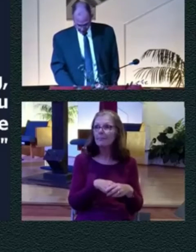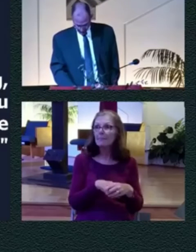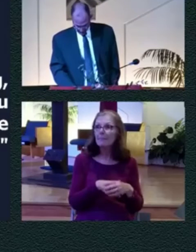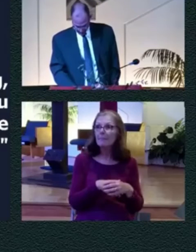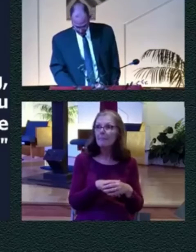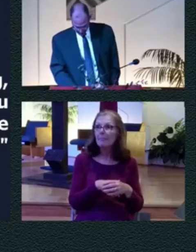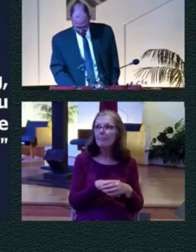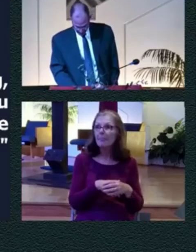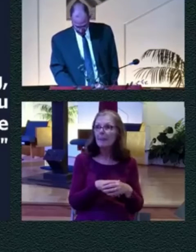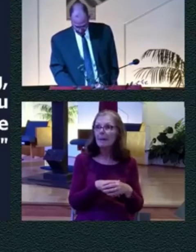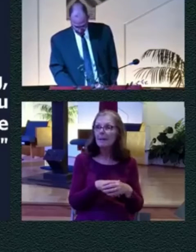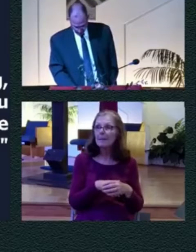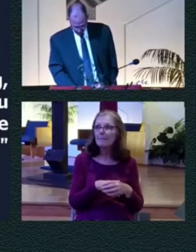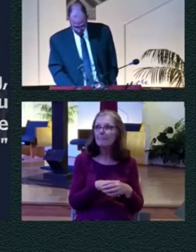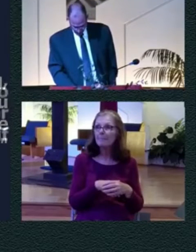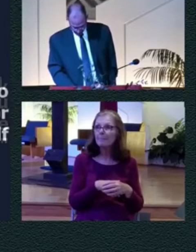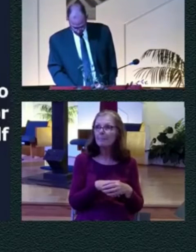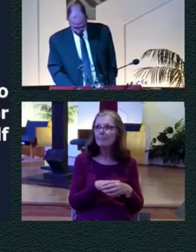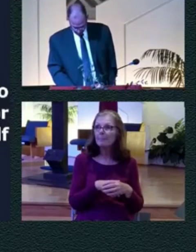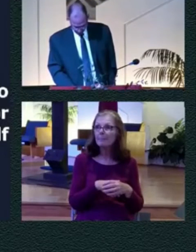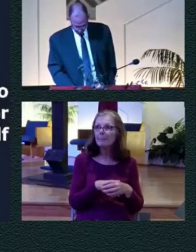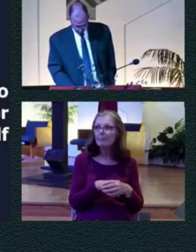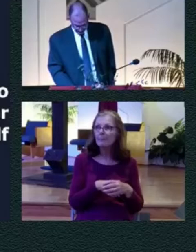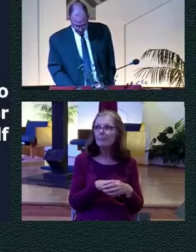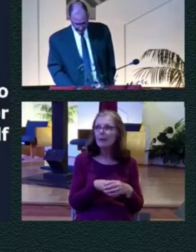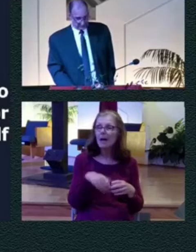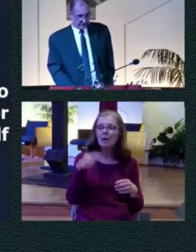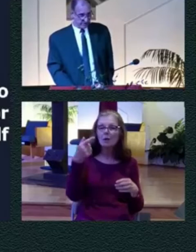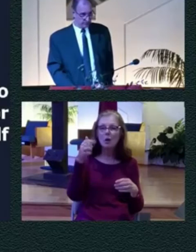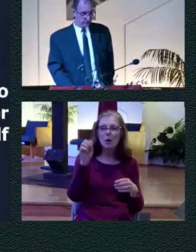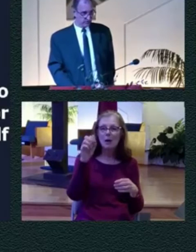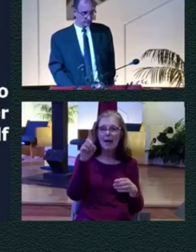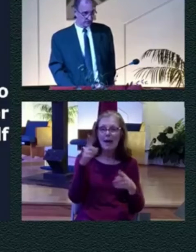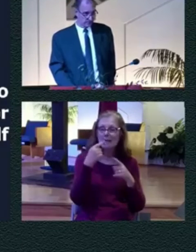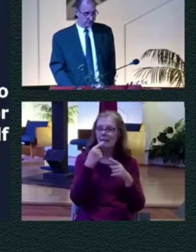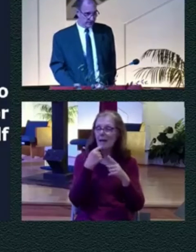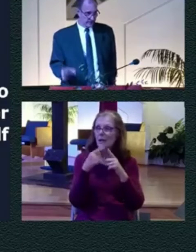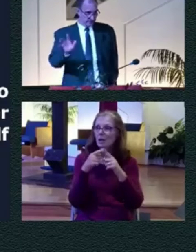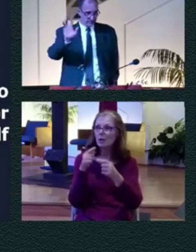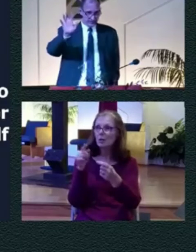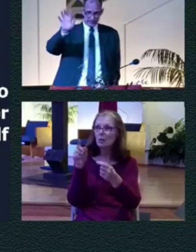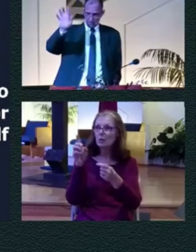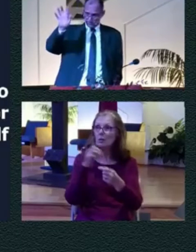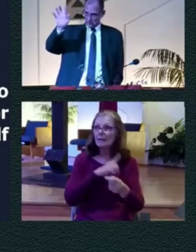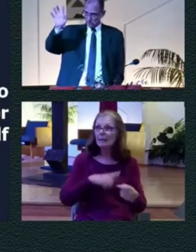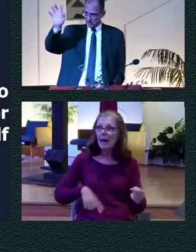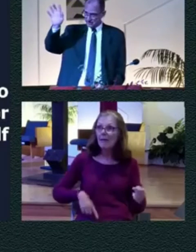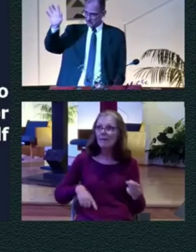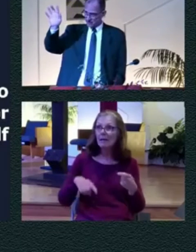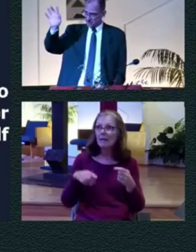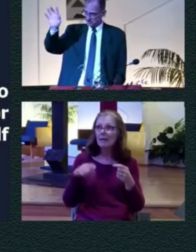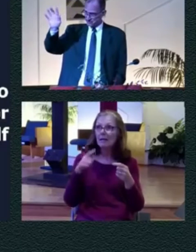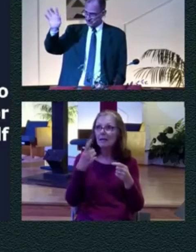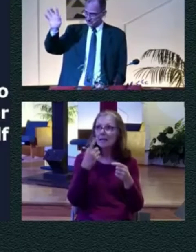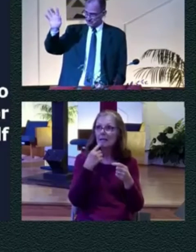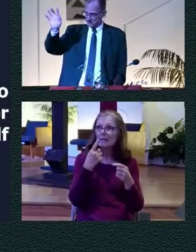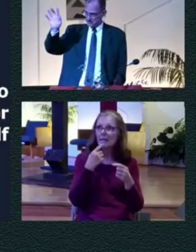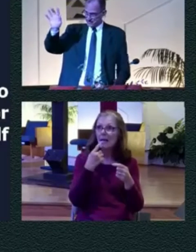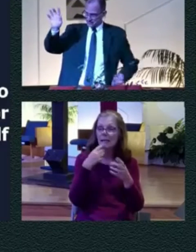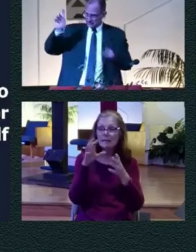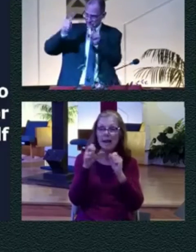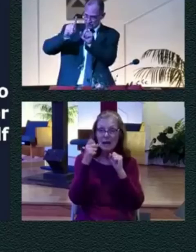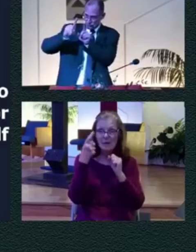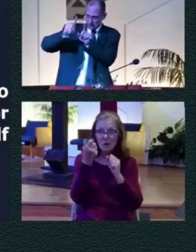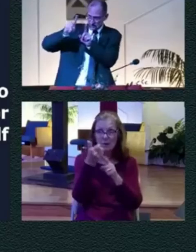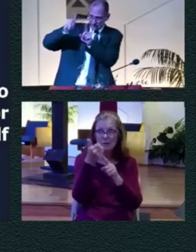So Gad came to David and said to him, thus says the Lord, take for yourself. Now listen carefully what he's offered.